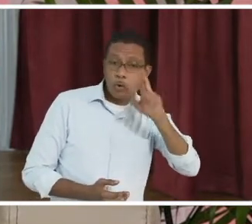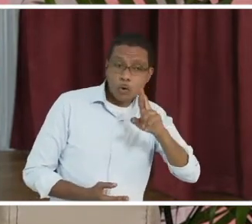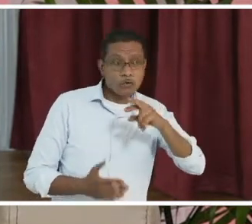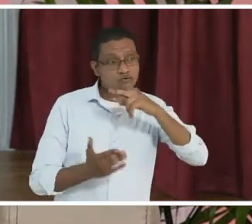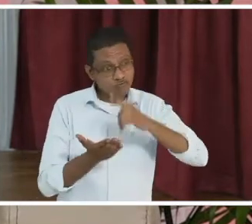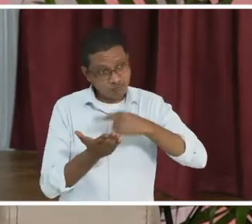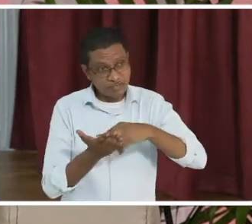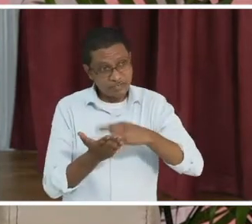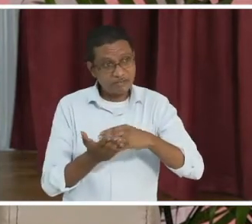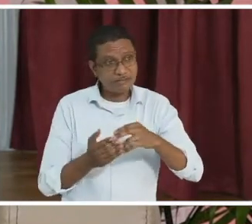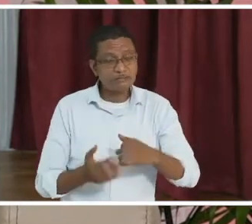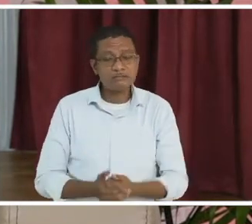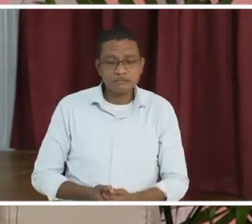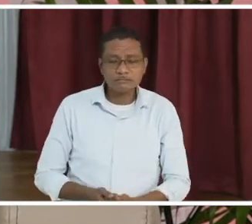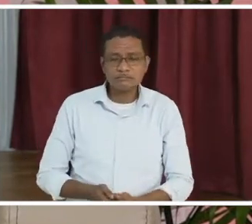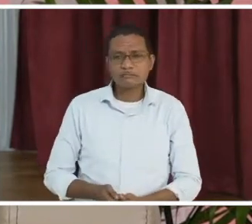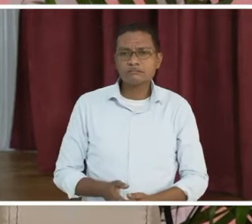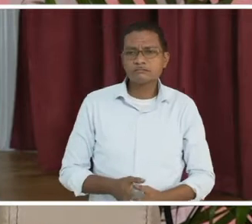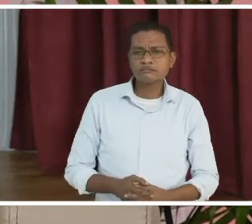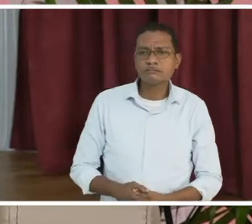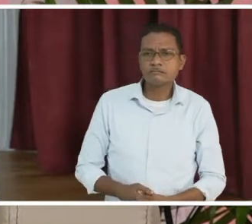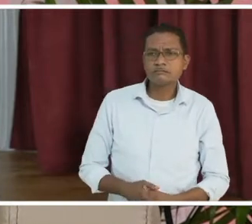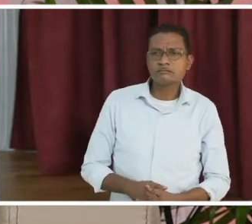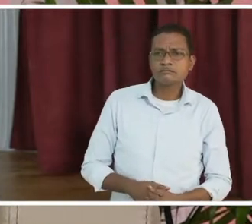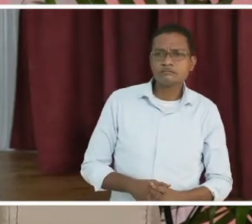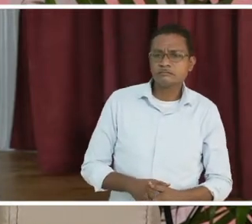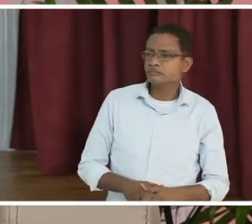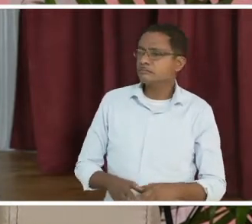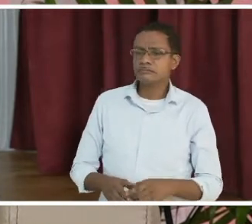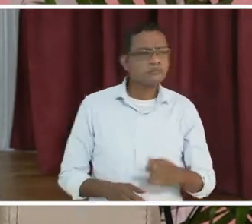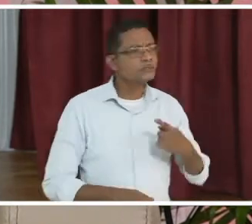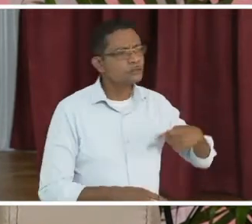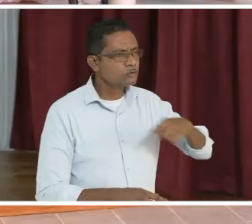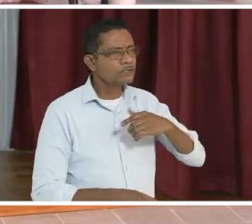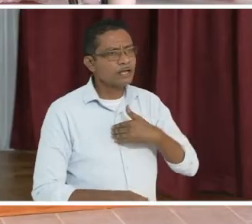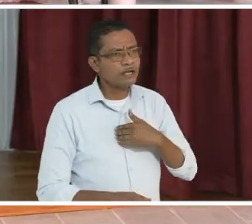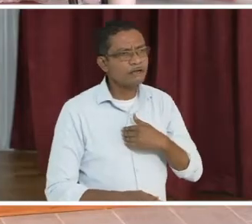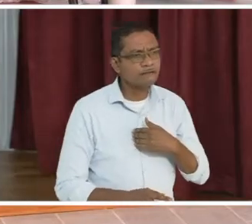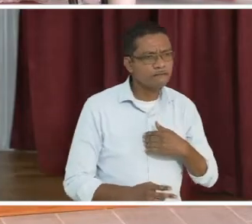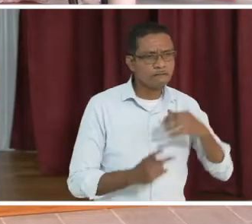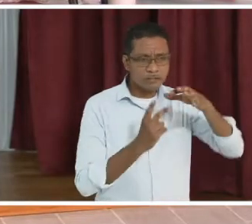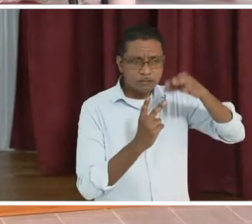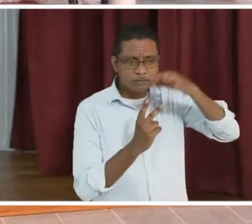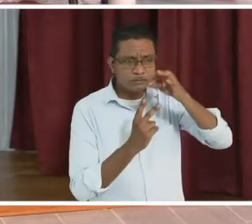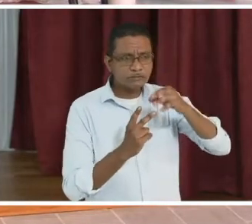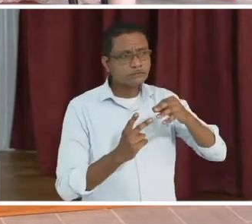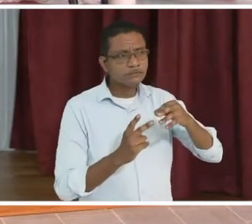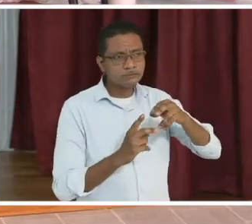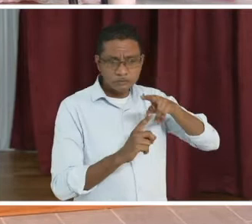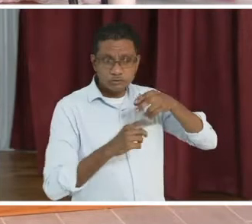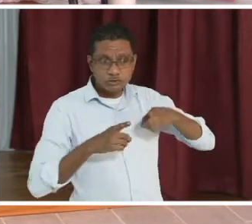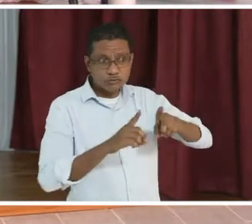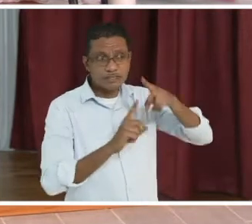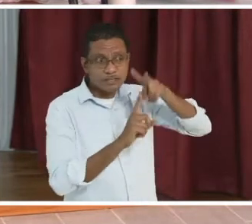they prefer because both options exist, yes? Yes, so we have the option in the application process where you either select new